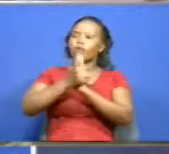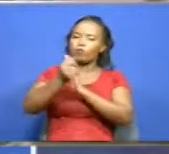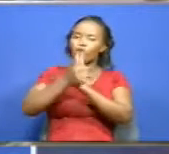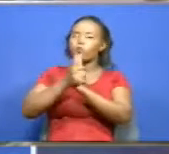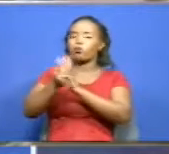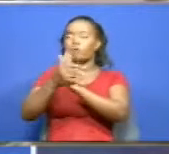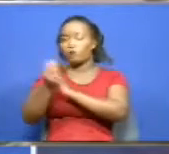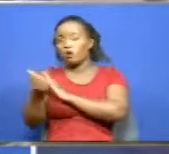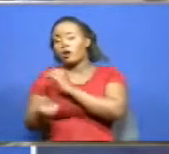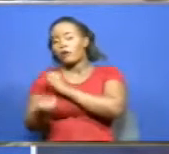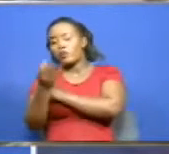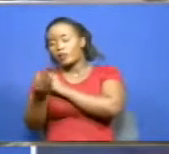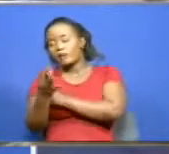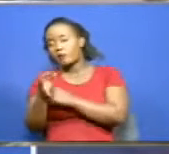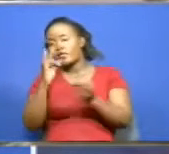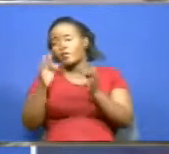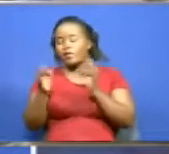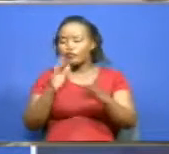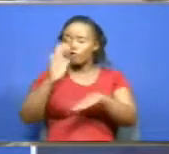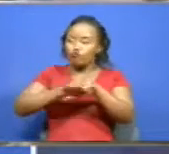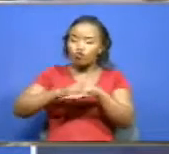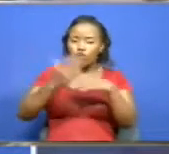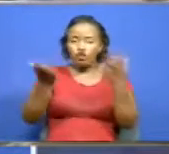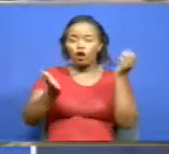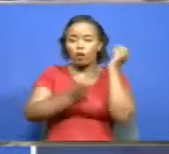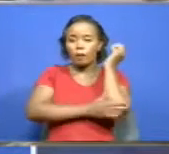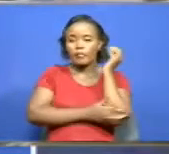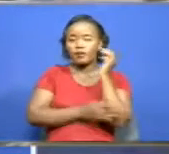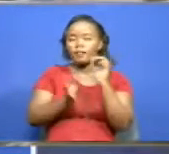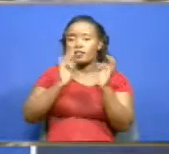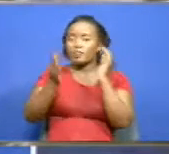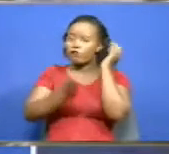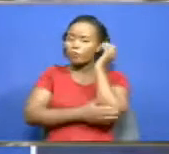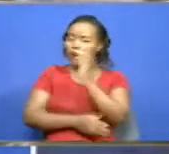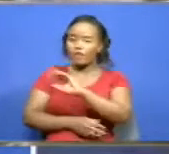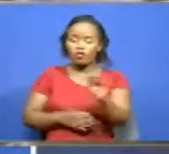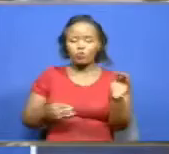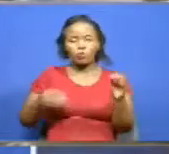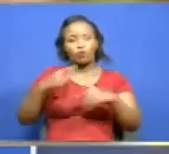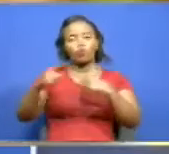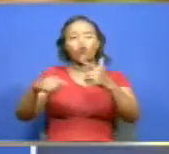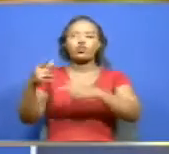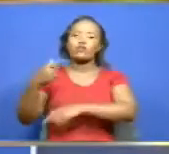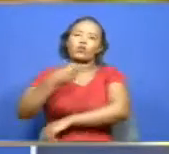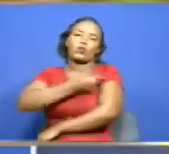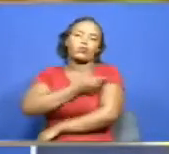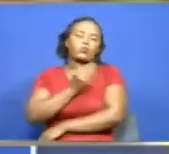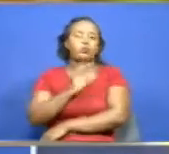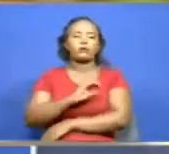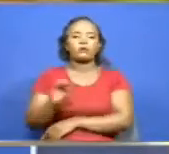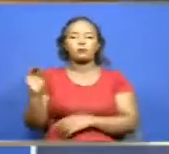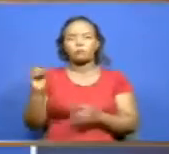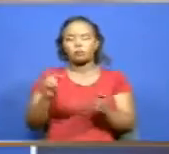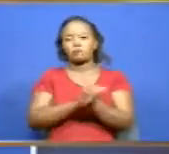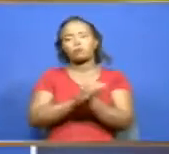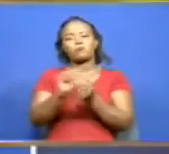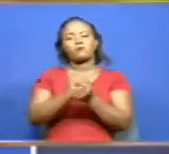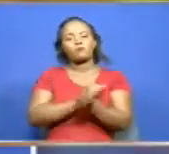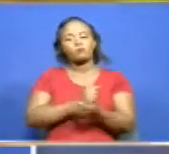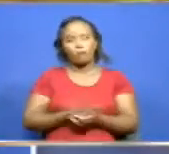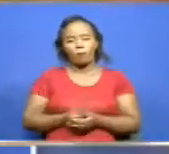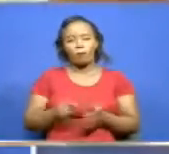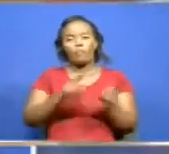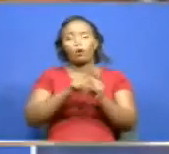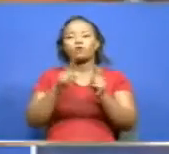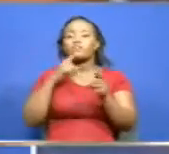whether those are valid or not. If they're not valid, none of us should give it to any Kenyans and they should be destroyed. Wakikariri kwamba marufuku ya